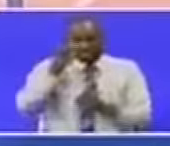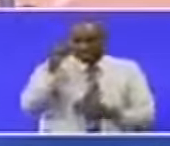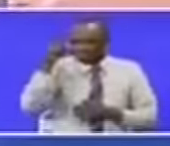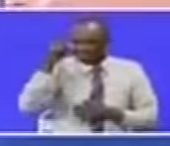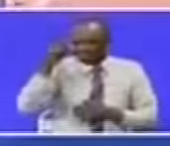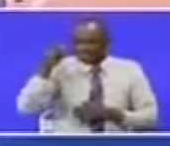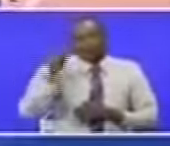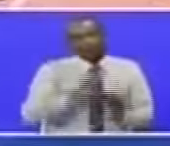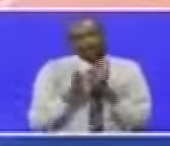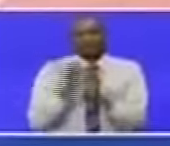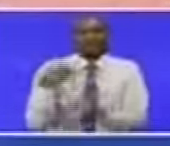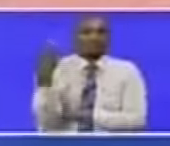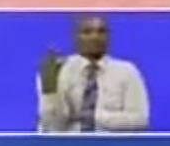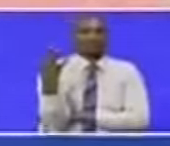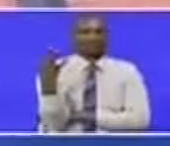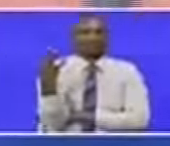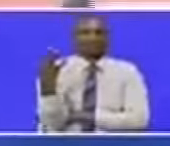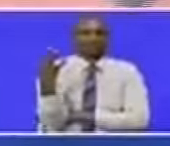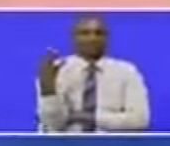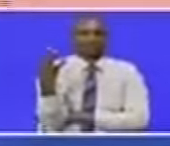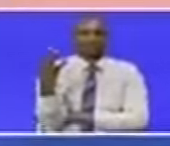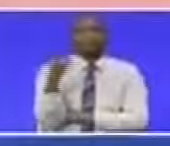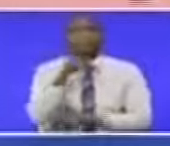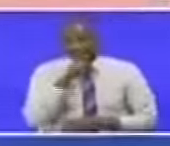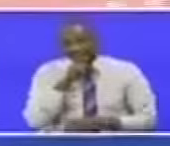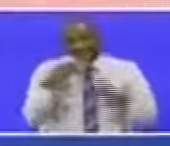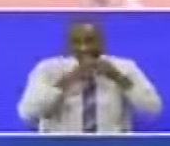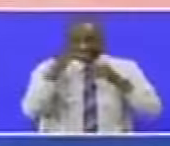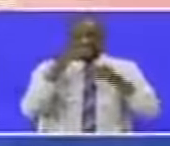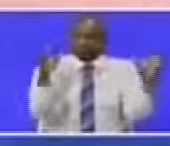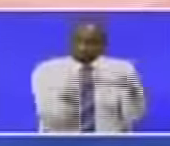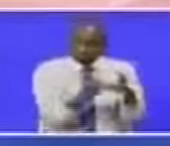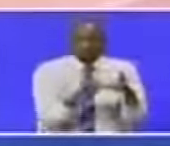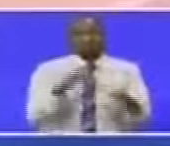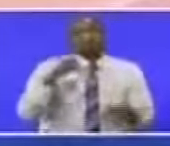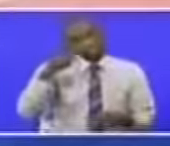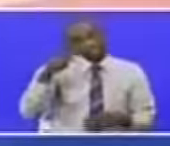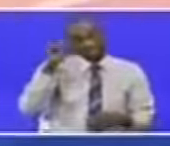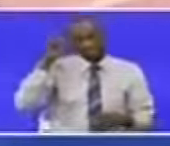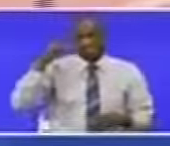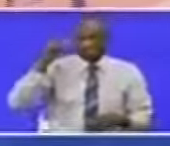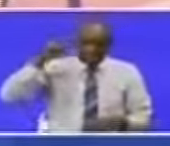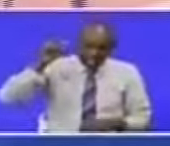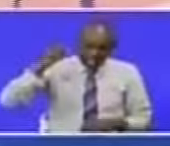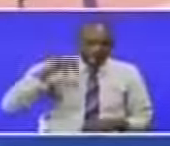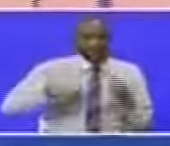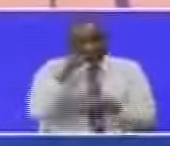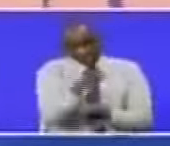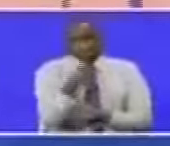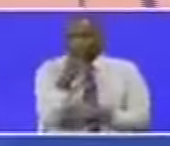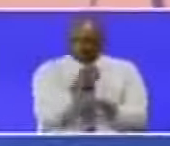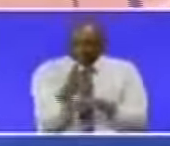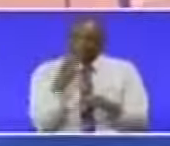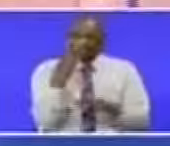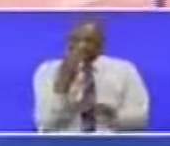on the third place. In the men's 800-meter finals, Nicholas Kiplangat retained his title, clocking 1